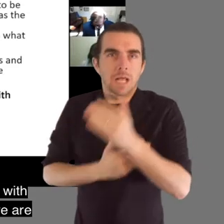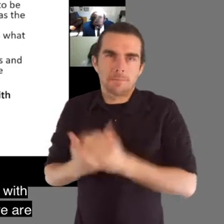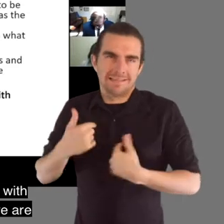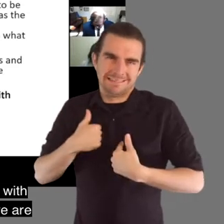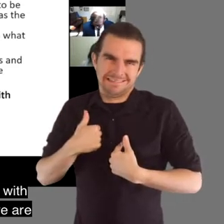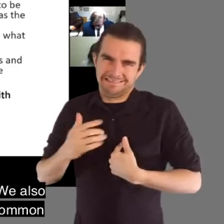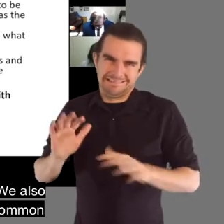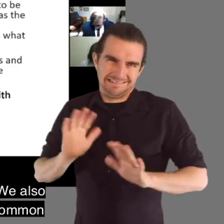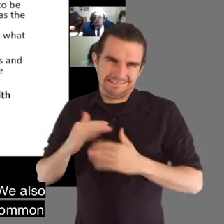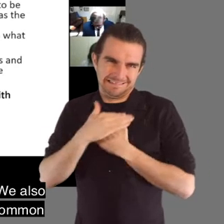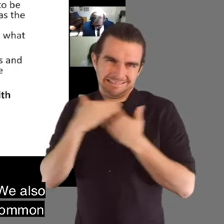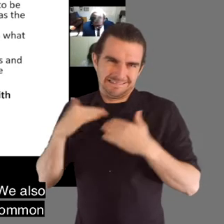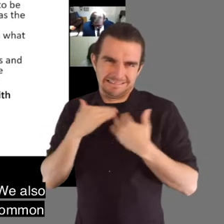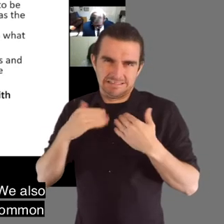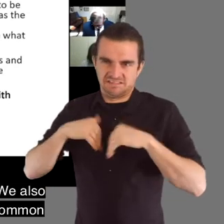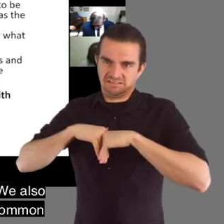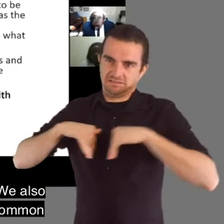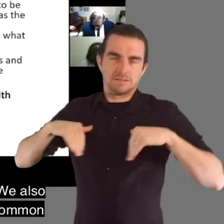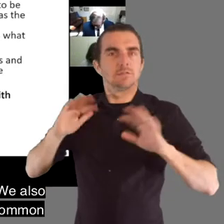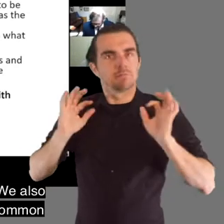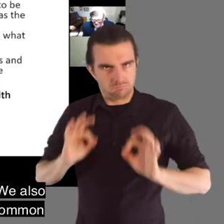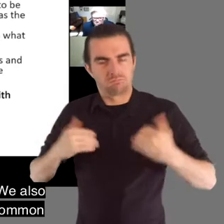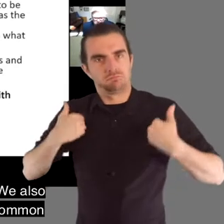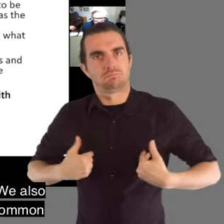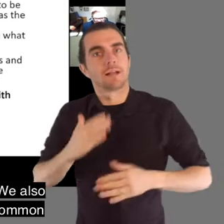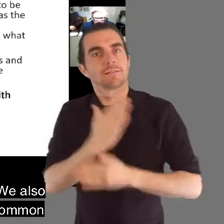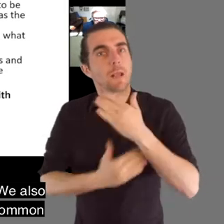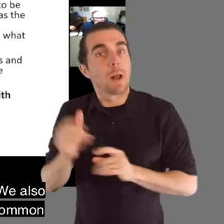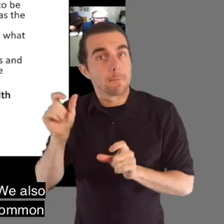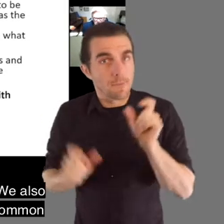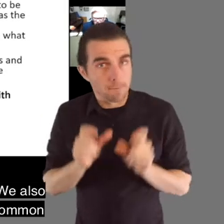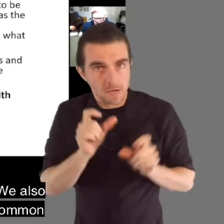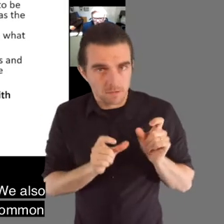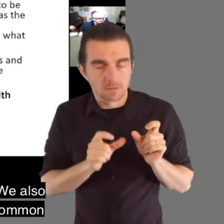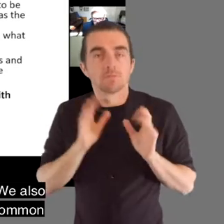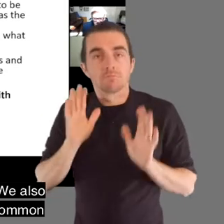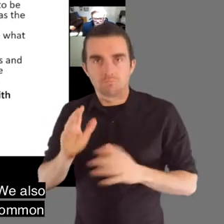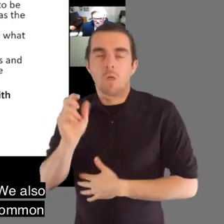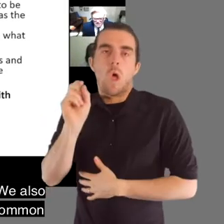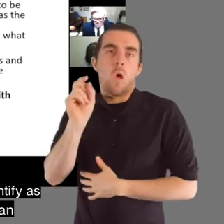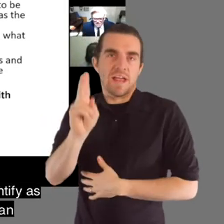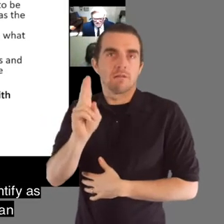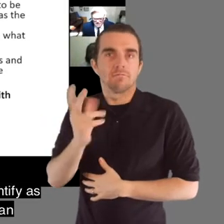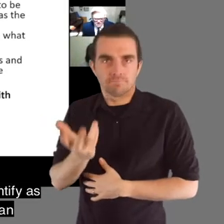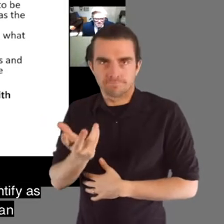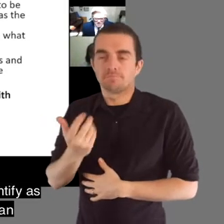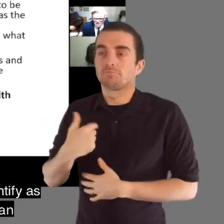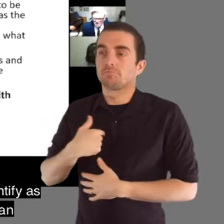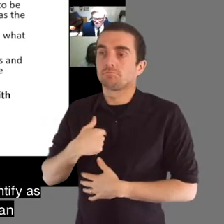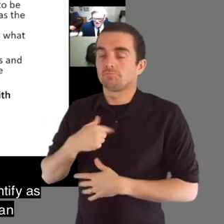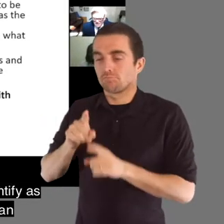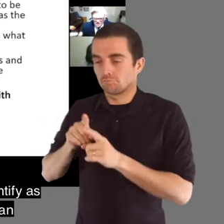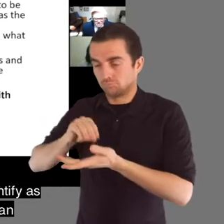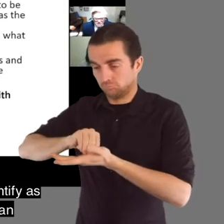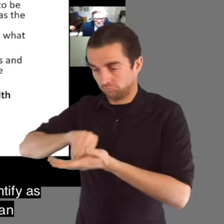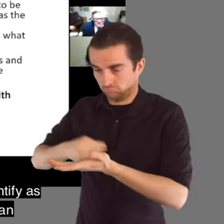accept that we are objects and we are powerless. We also view ourselves as united by a common oppression, so